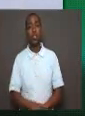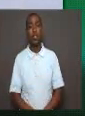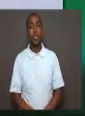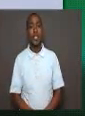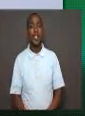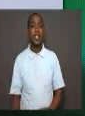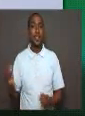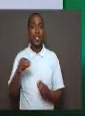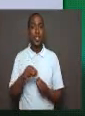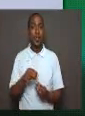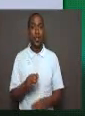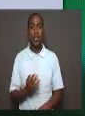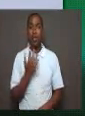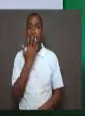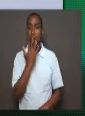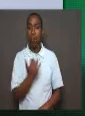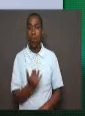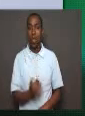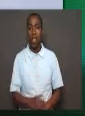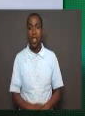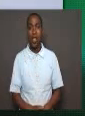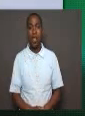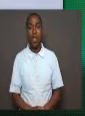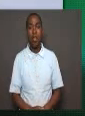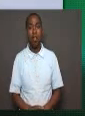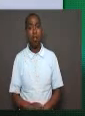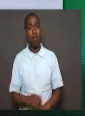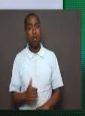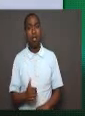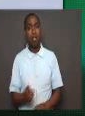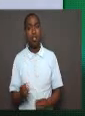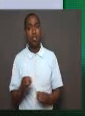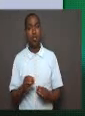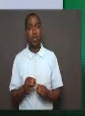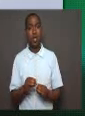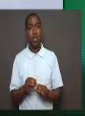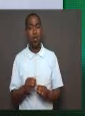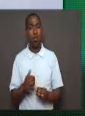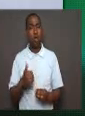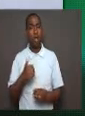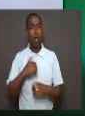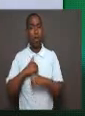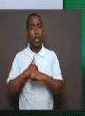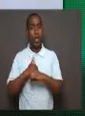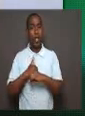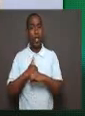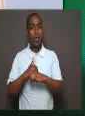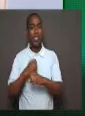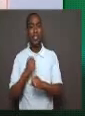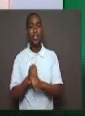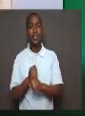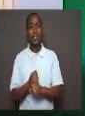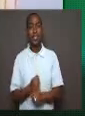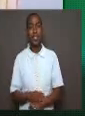addition, blood plays a vital role in our immune system and